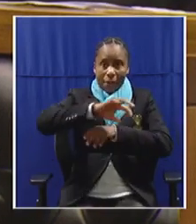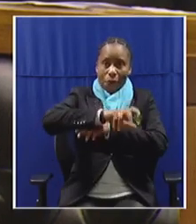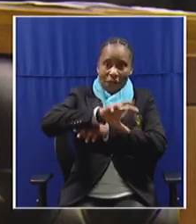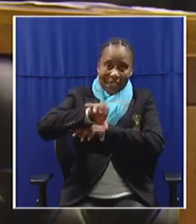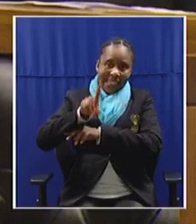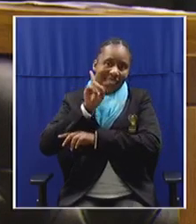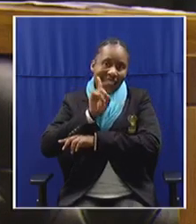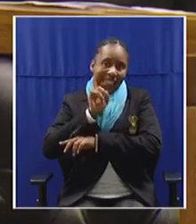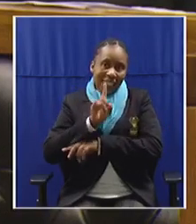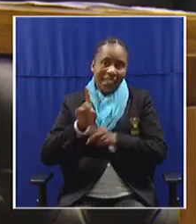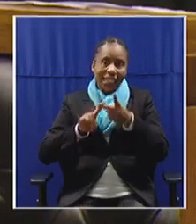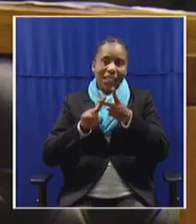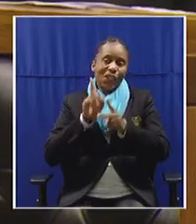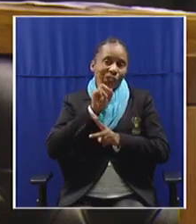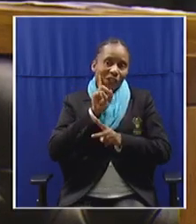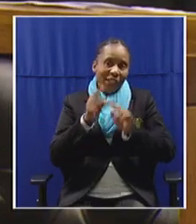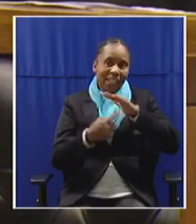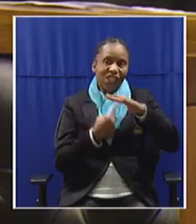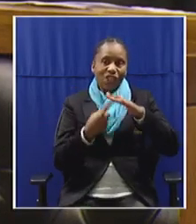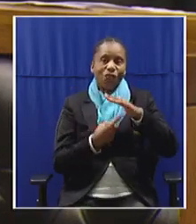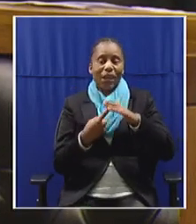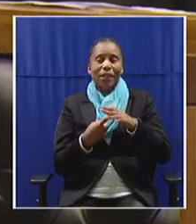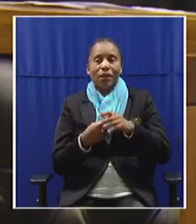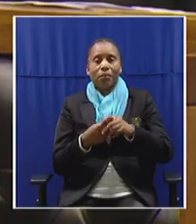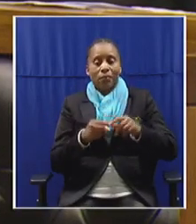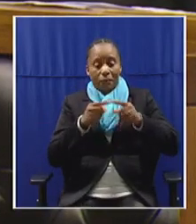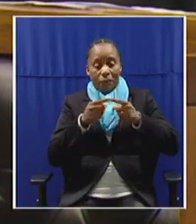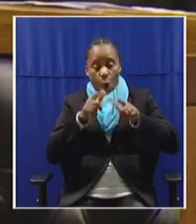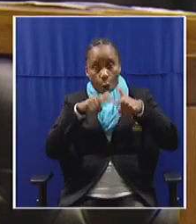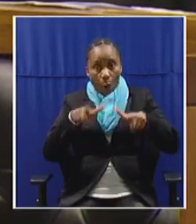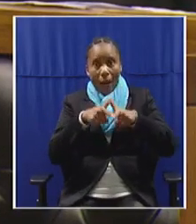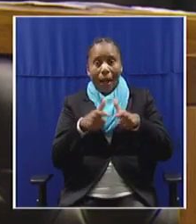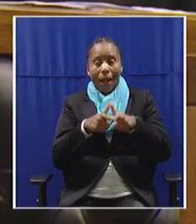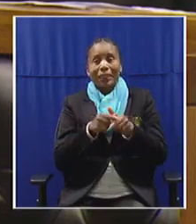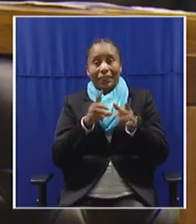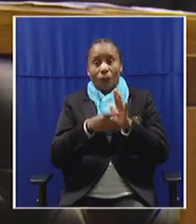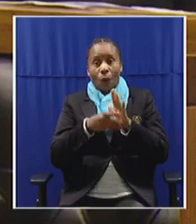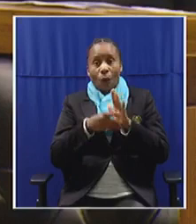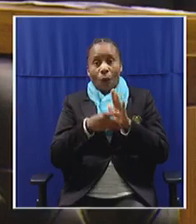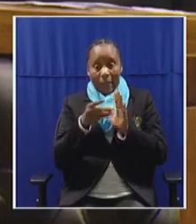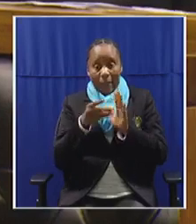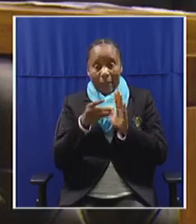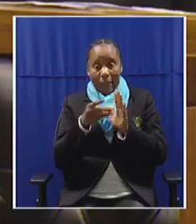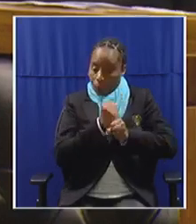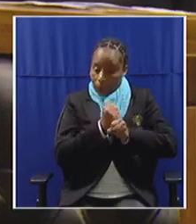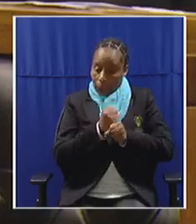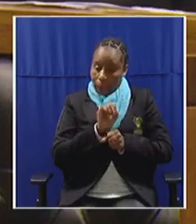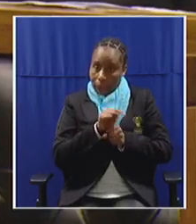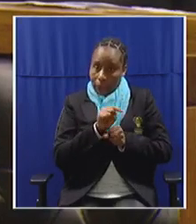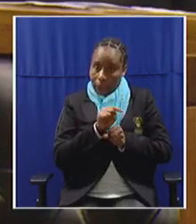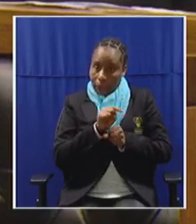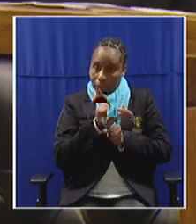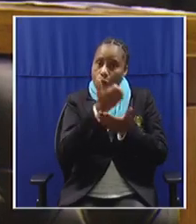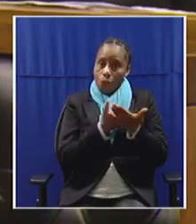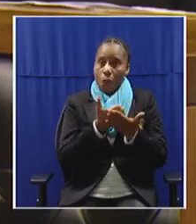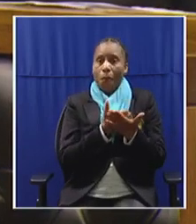district, there are a number of local economic development initiatives that are working.